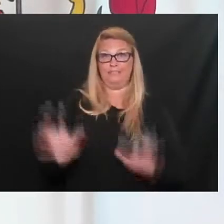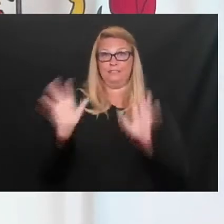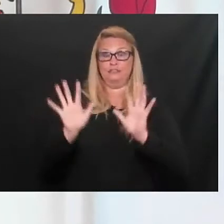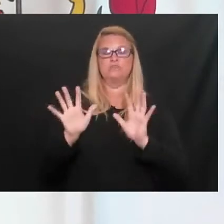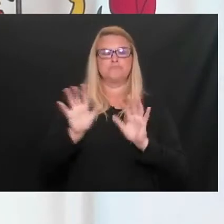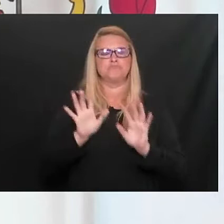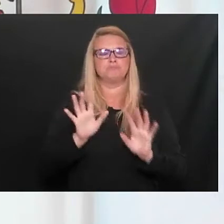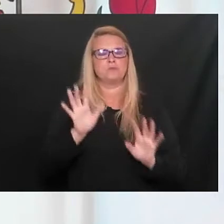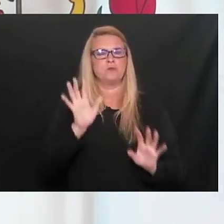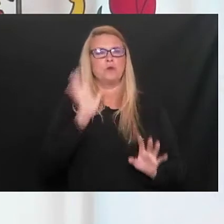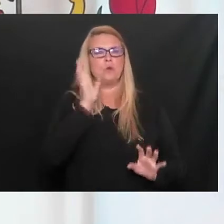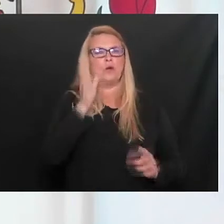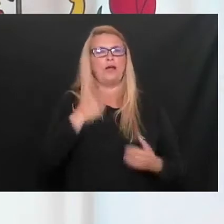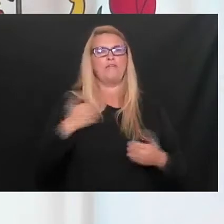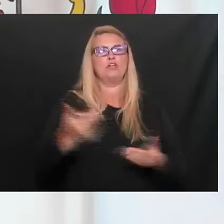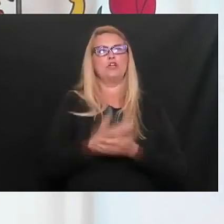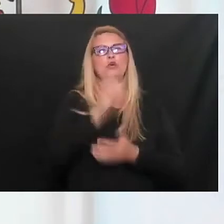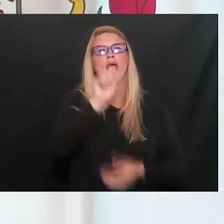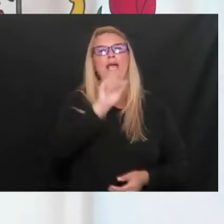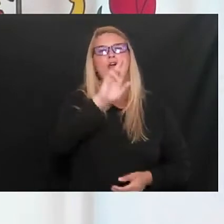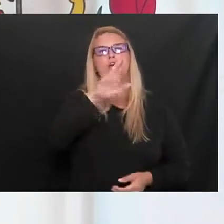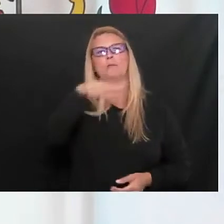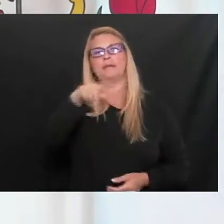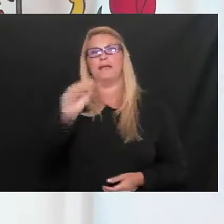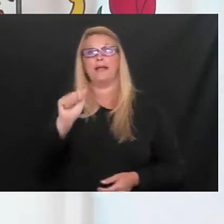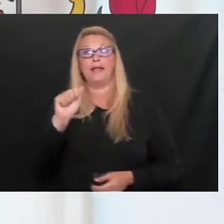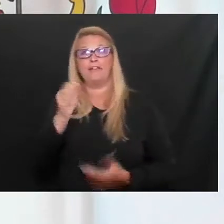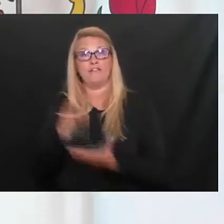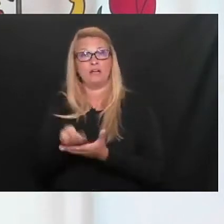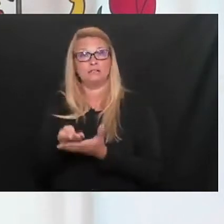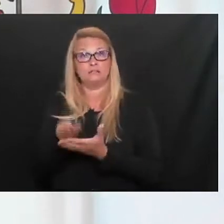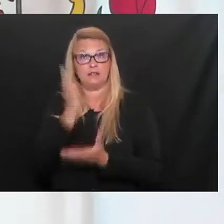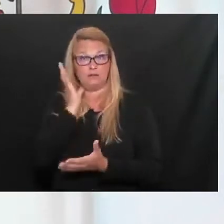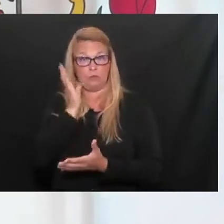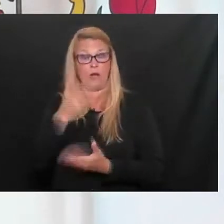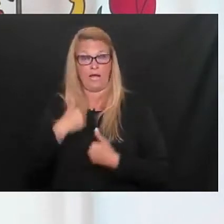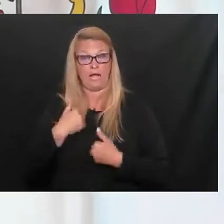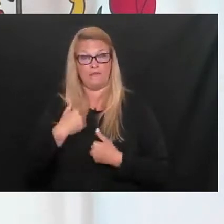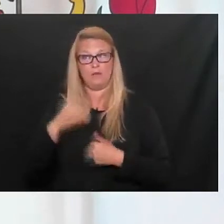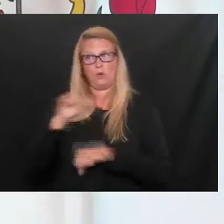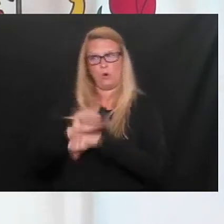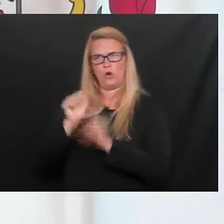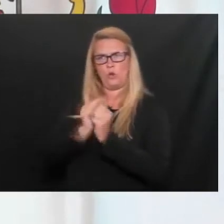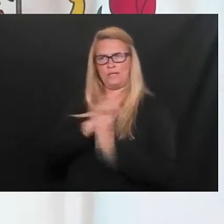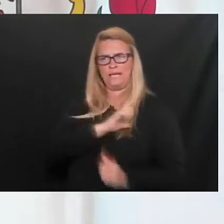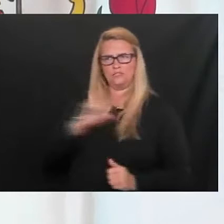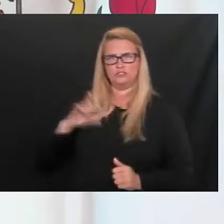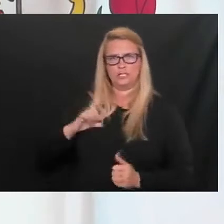some new ARPA funds and everything, but we're working with the legislature to